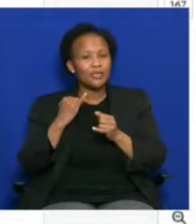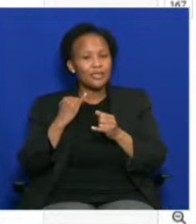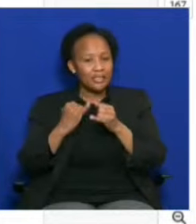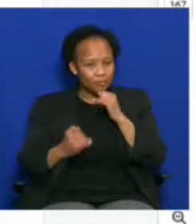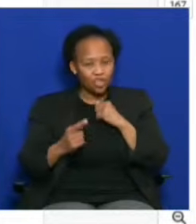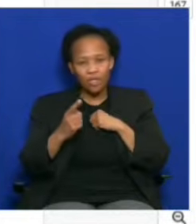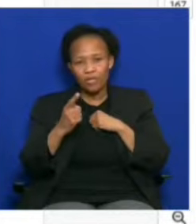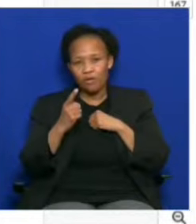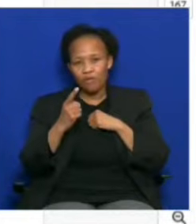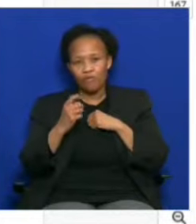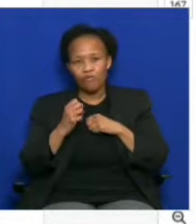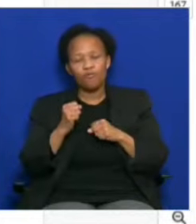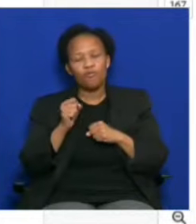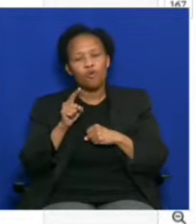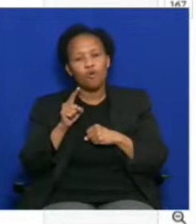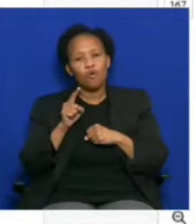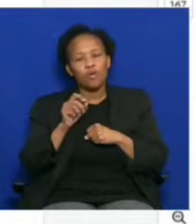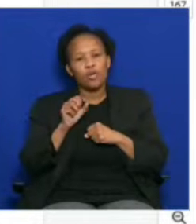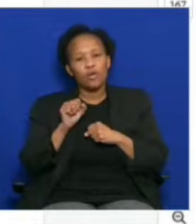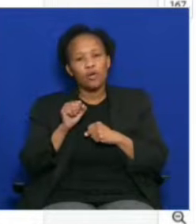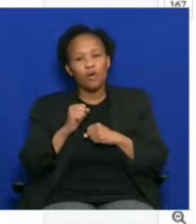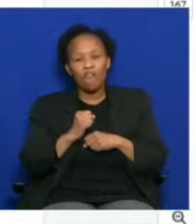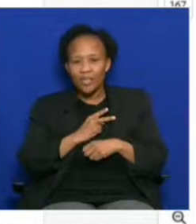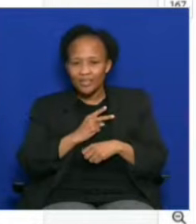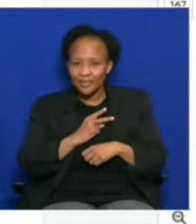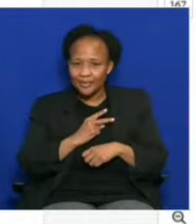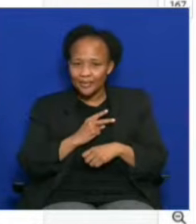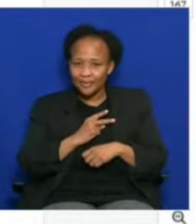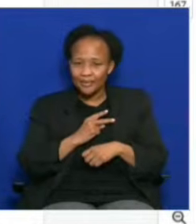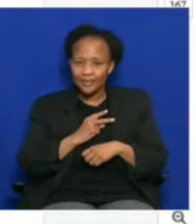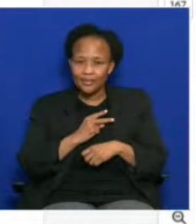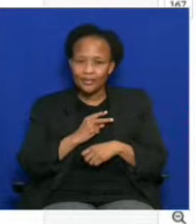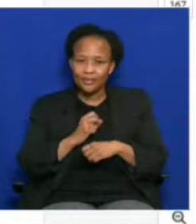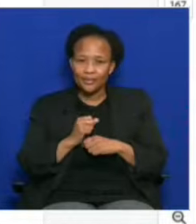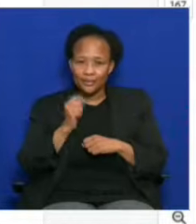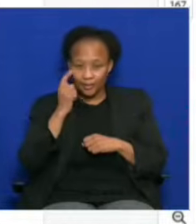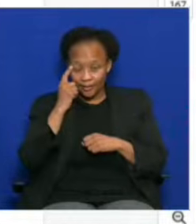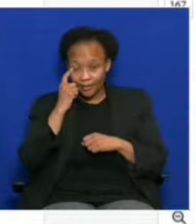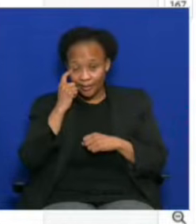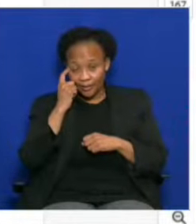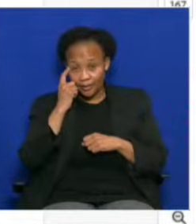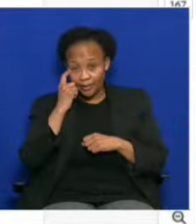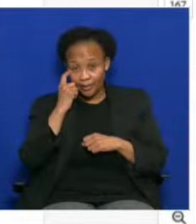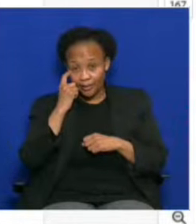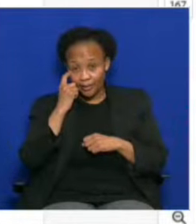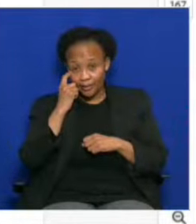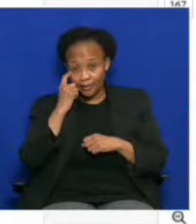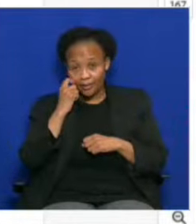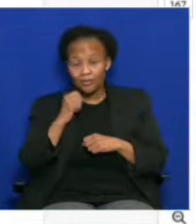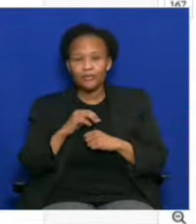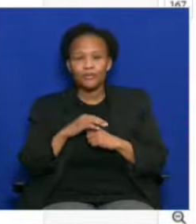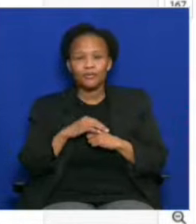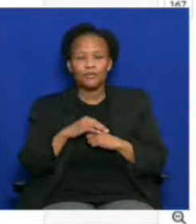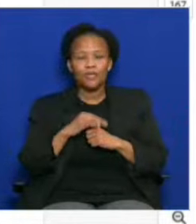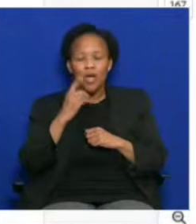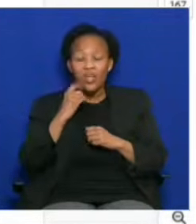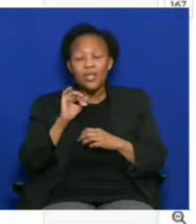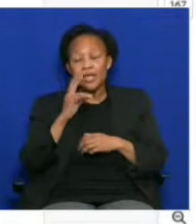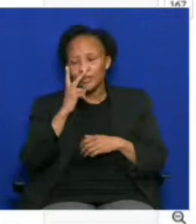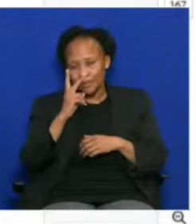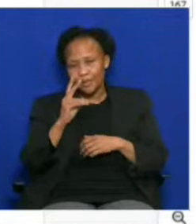Just below the particulars of offense, there's a date there. Description offense, yes, sir. Yes, and it